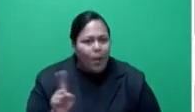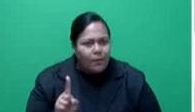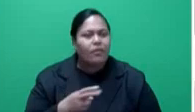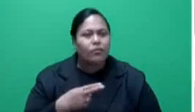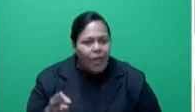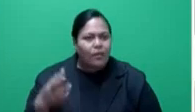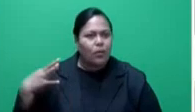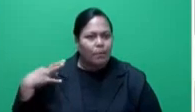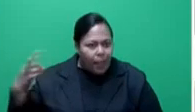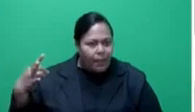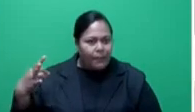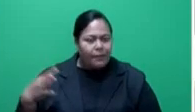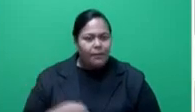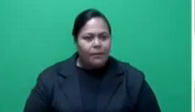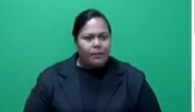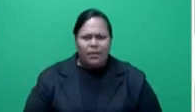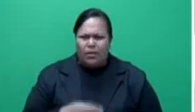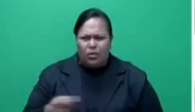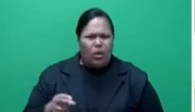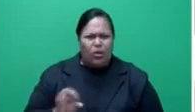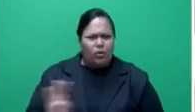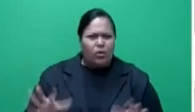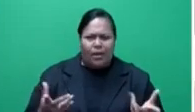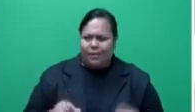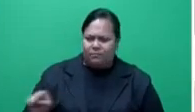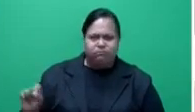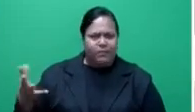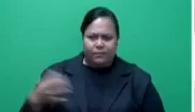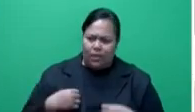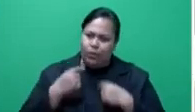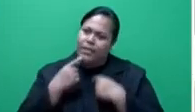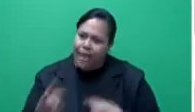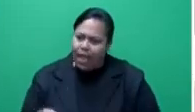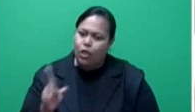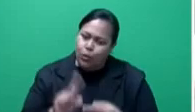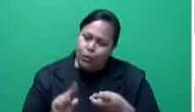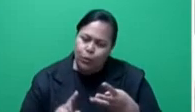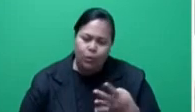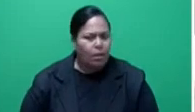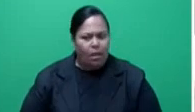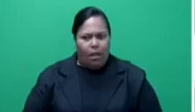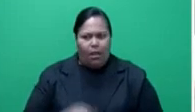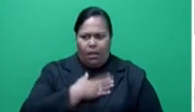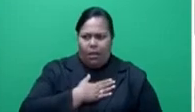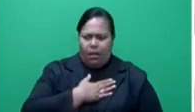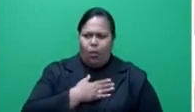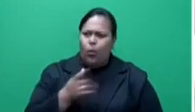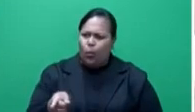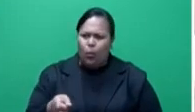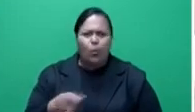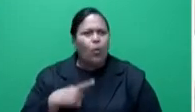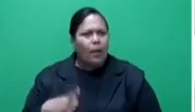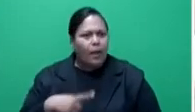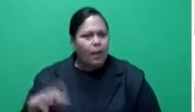put in your tender. It's not like suddenly it was revealed upon the contractor and therefore, oh my God, poor contractor. If that was the case,